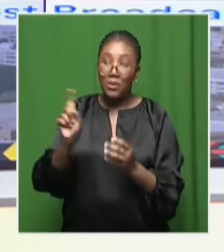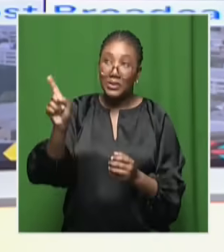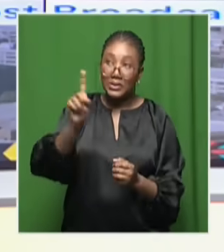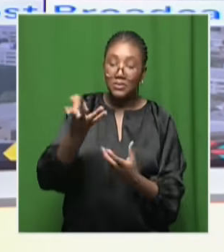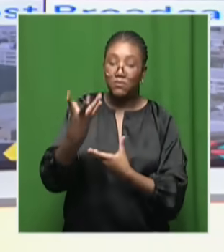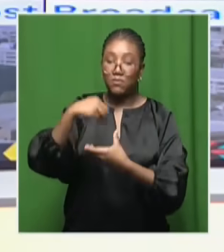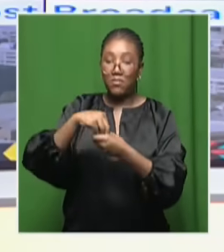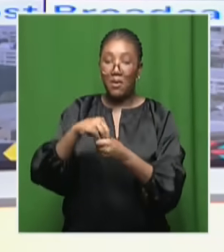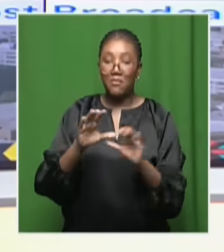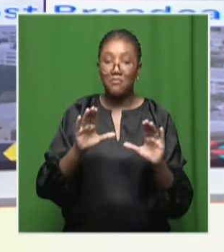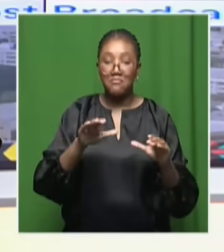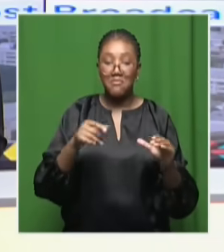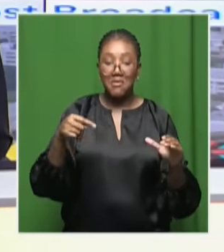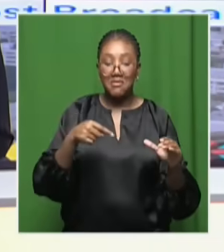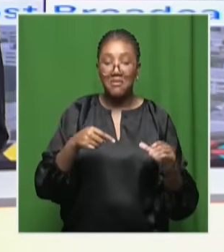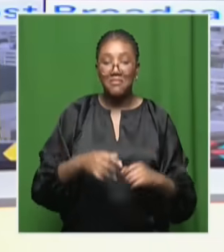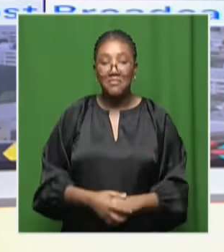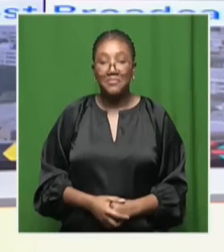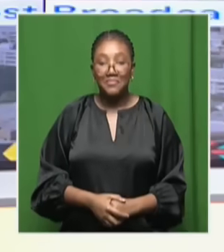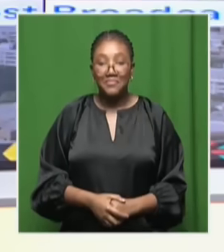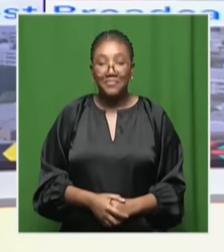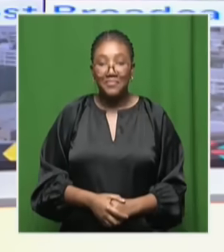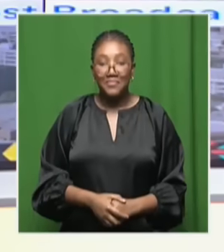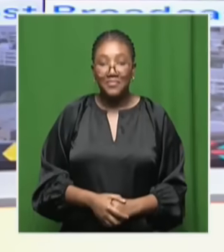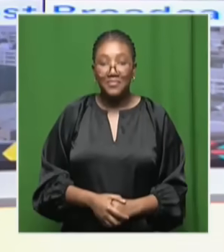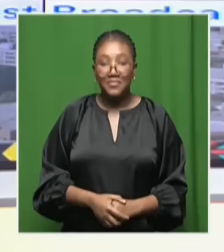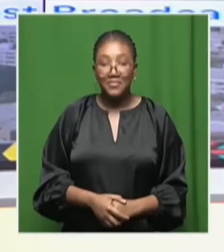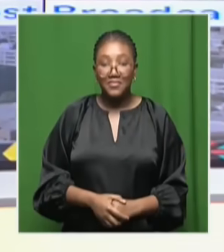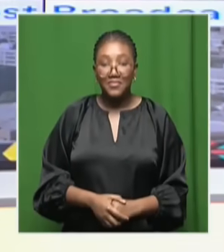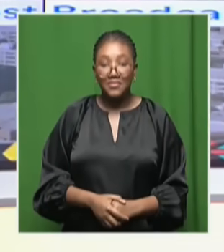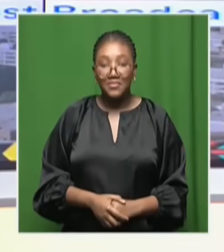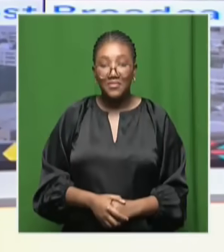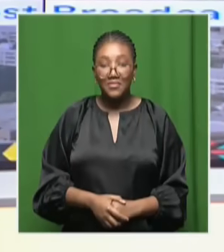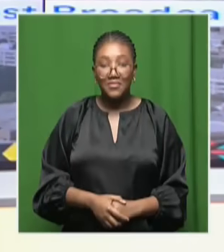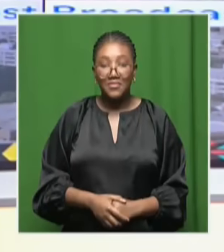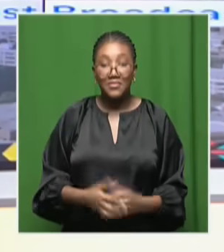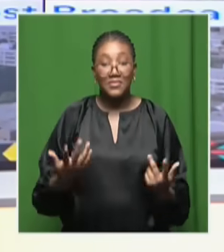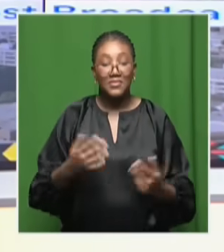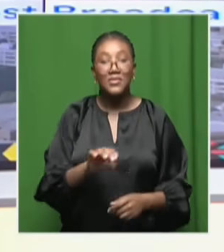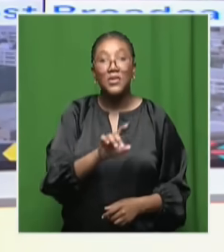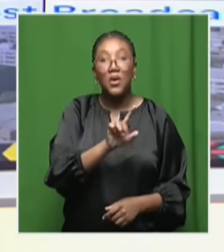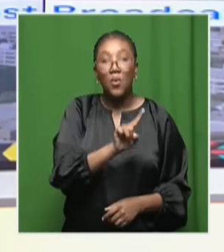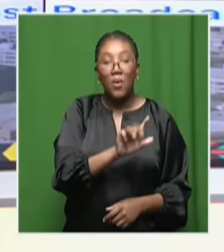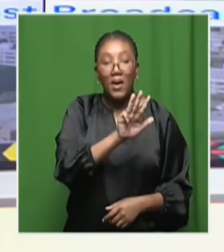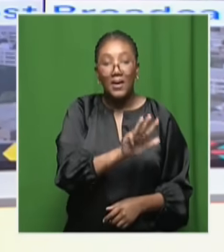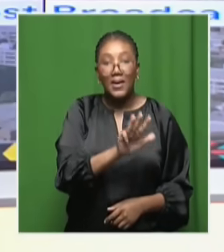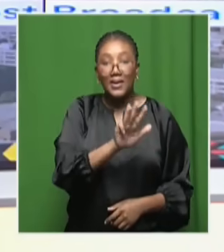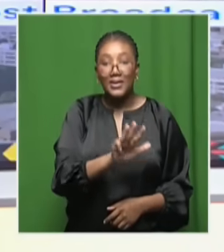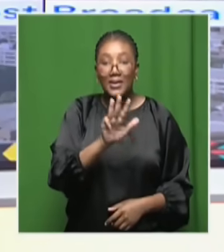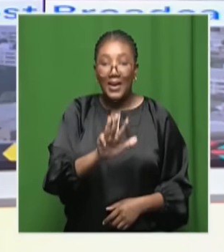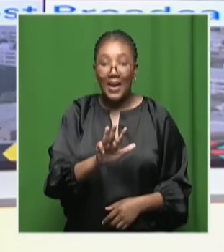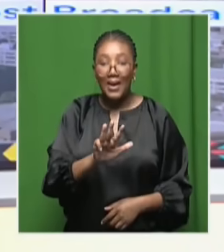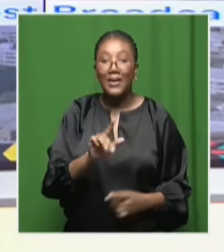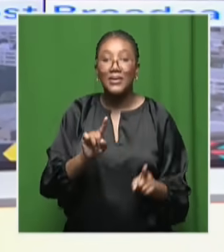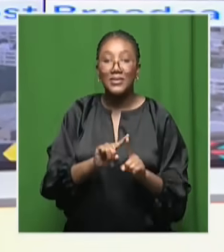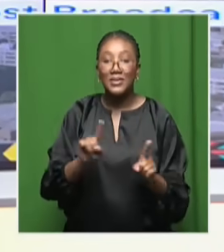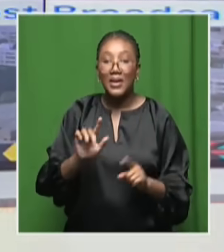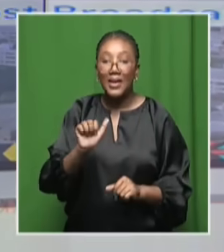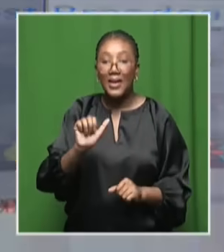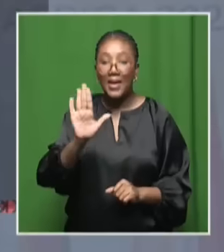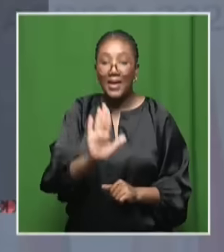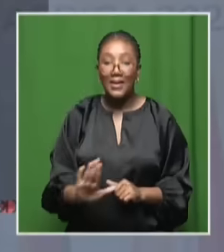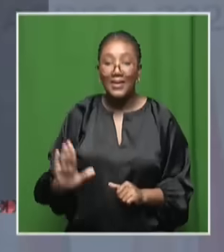population. And so in that context, it obviously has to be, it happened following the 1999 Asian financial crisis, and